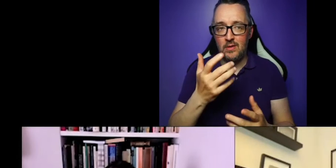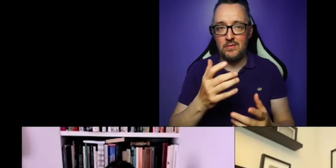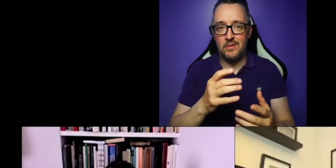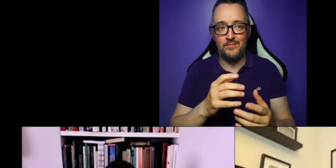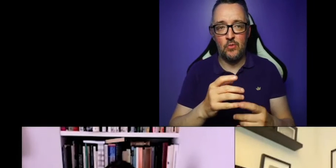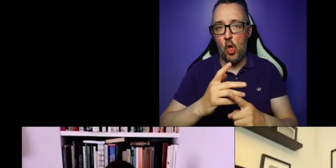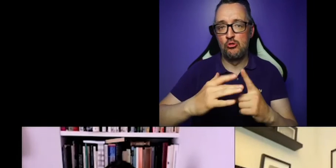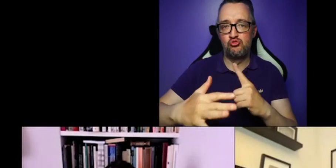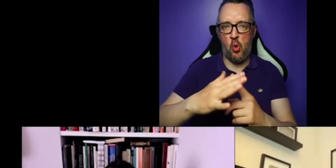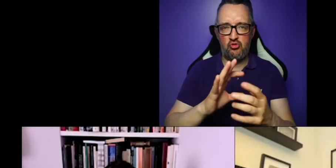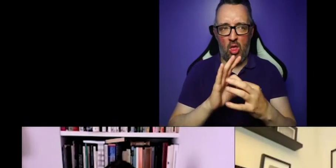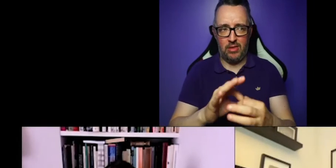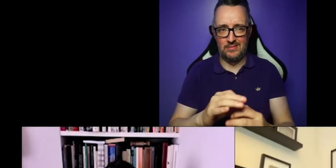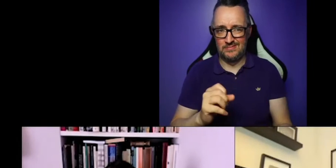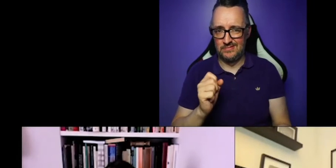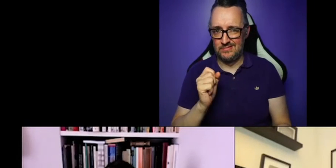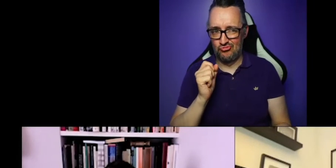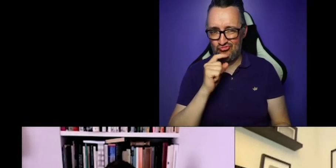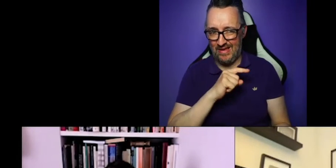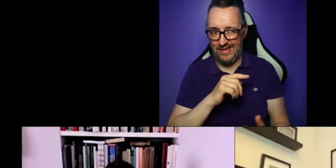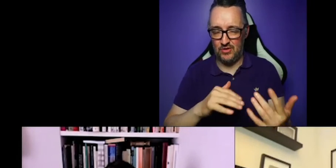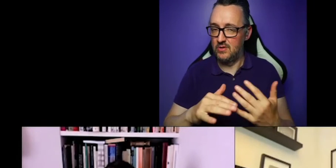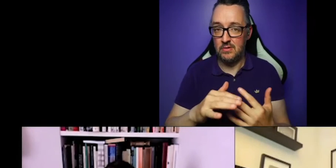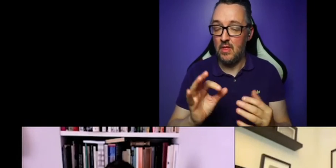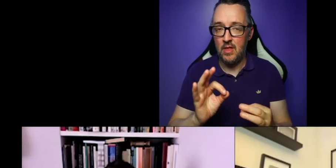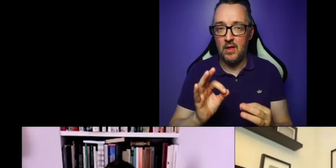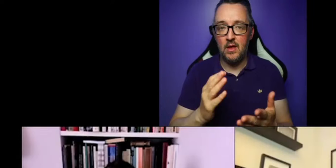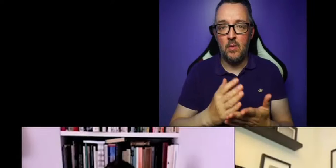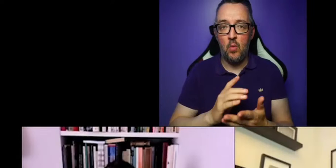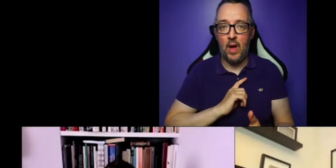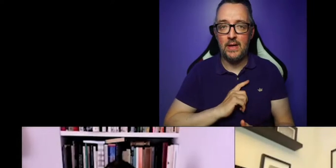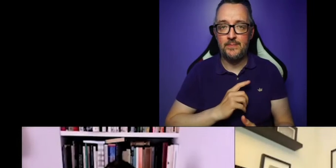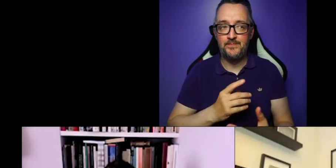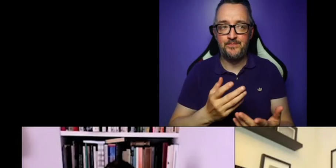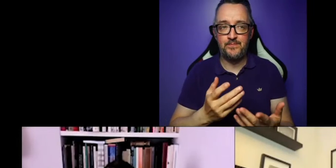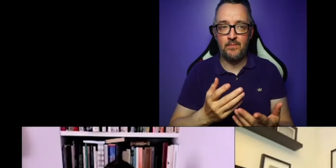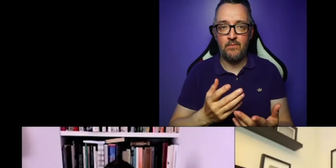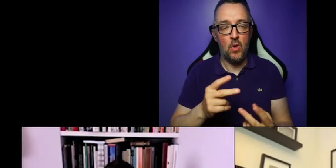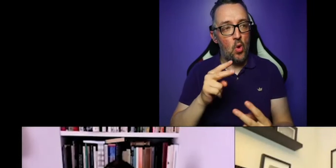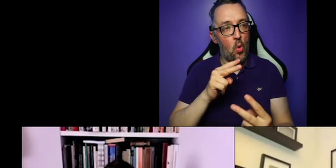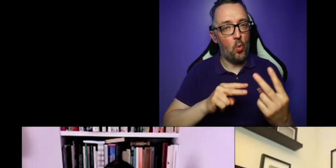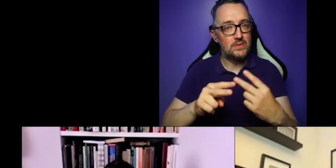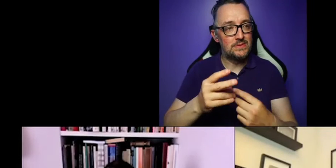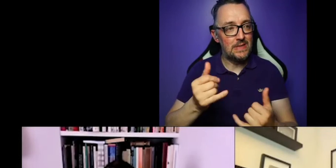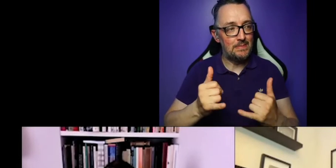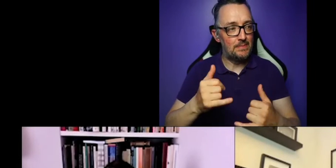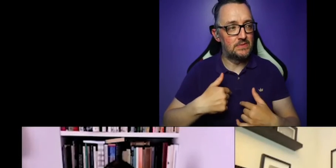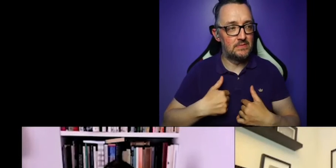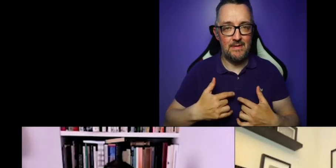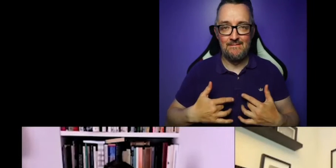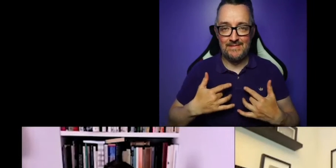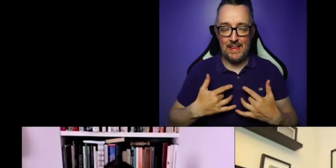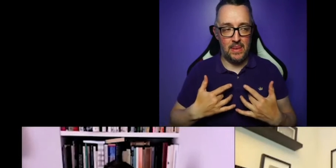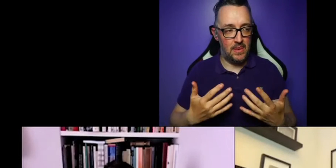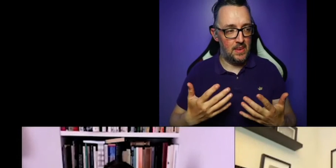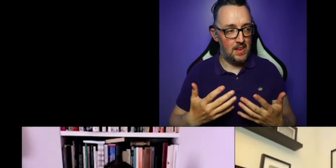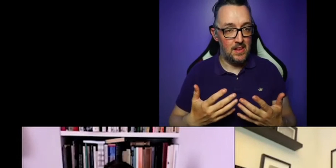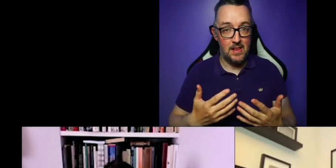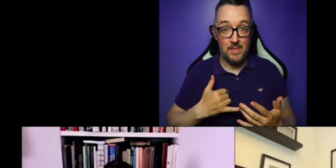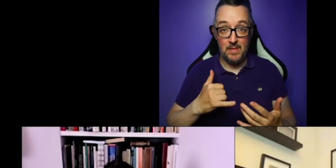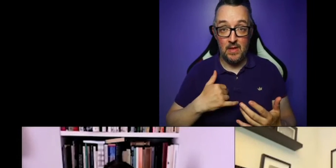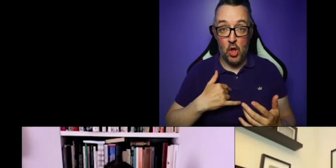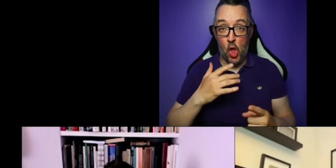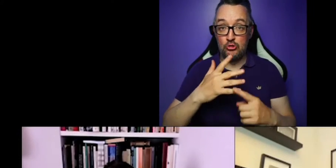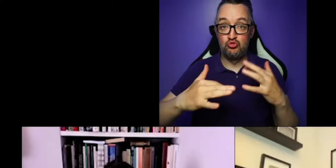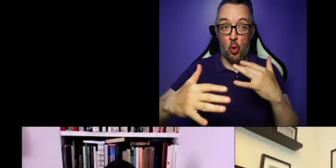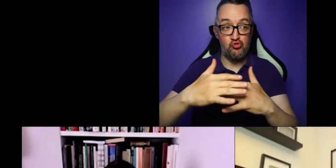awkwardnesses, mm-hmm. and that can happen, where I think as an autistic person, I quite often feel like I don't know if I'm going to make a